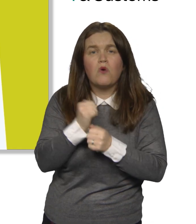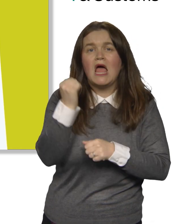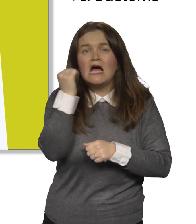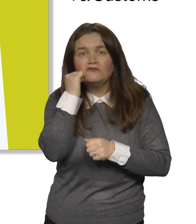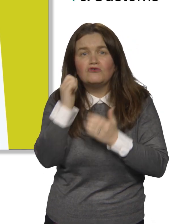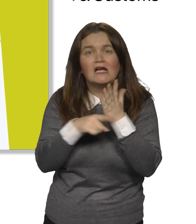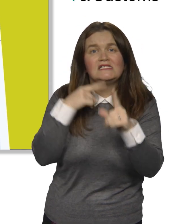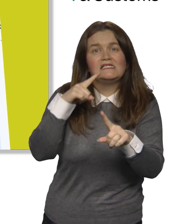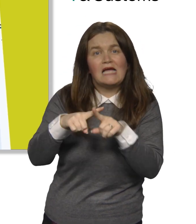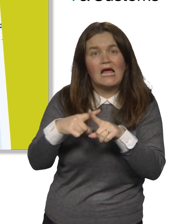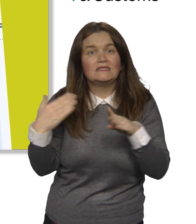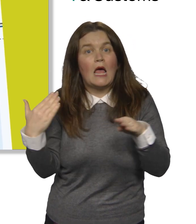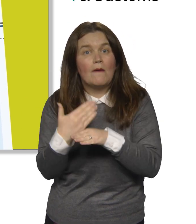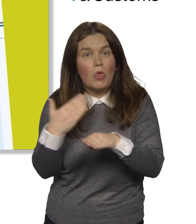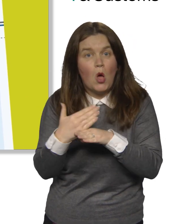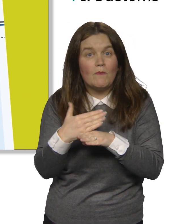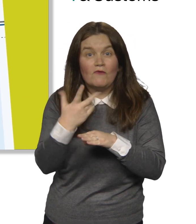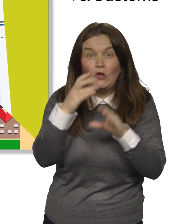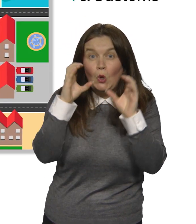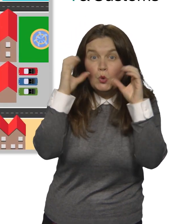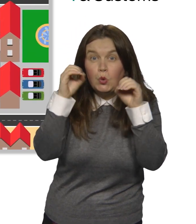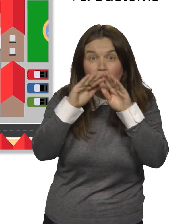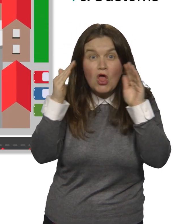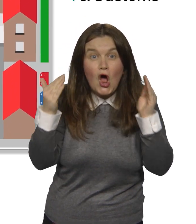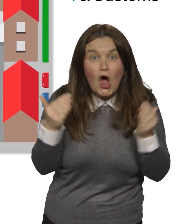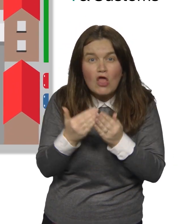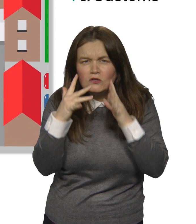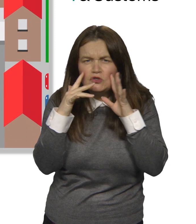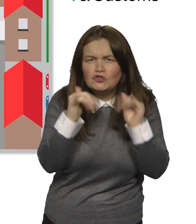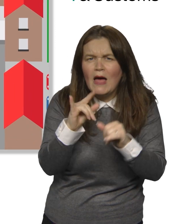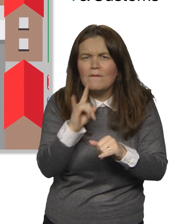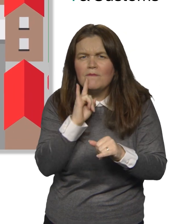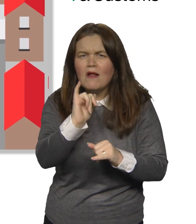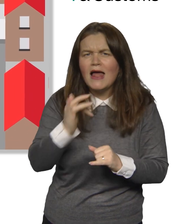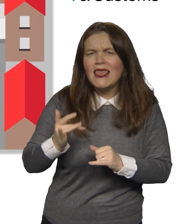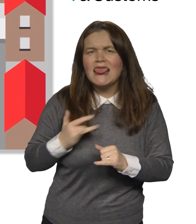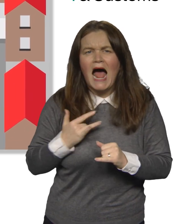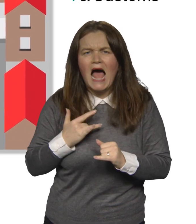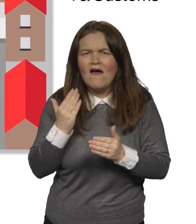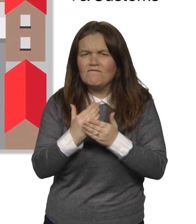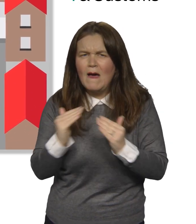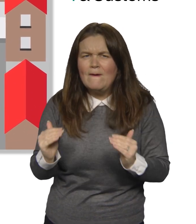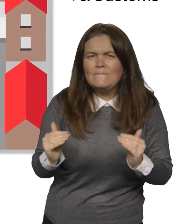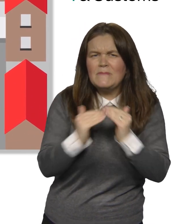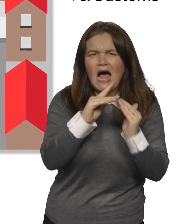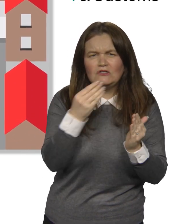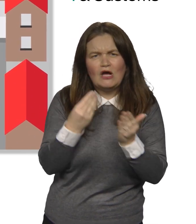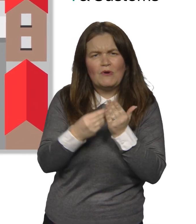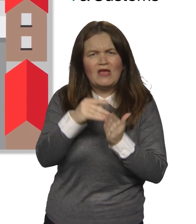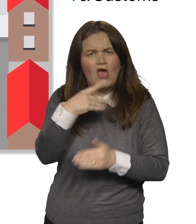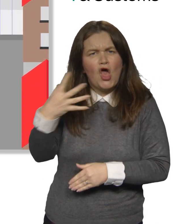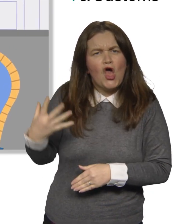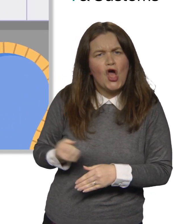accounts, loans, addresses, tax and employment details, even using Google Earth to check if people's lifestyles are consistent with the amount they say they